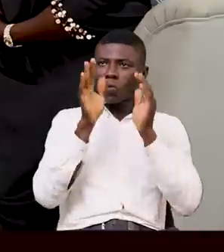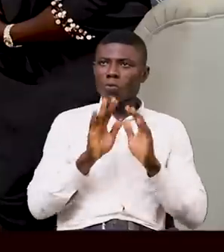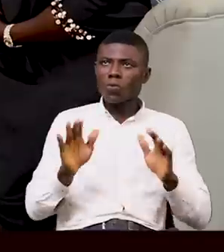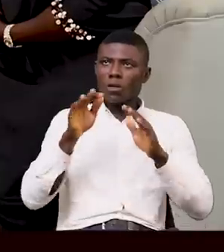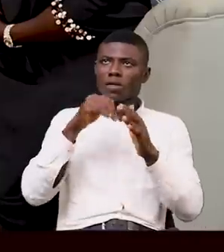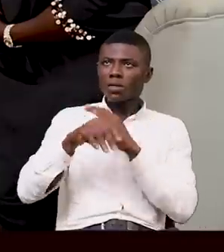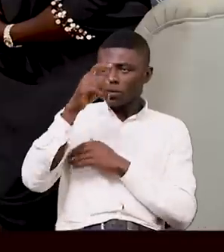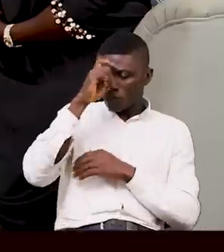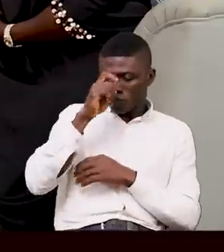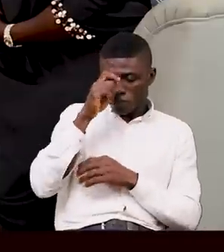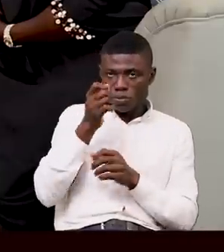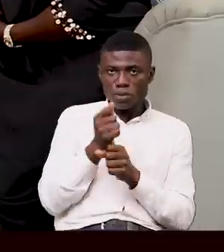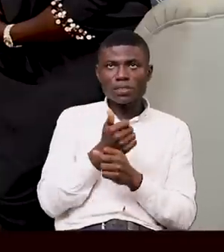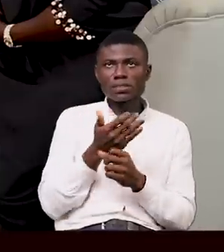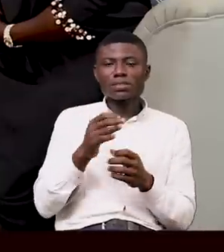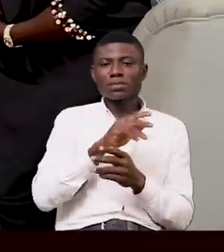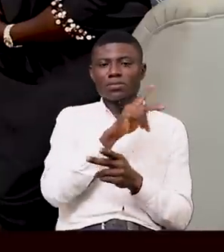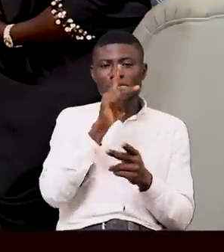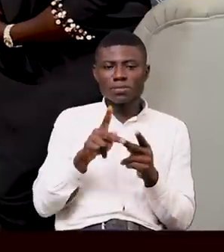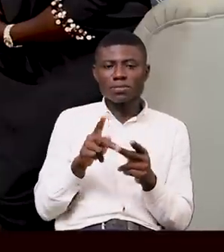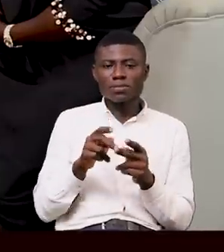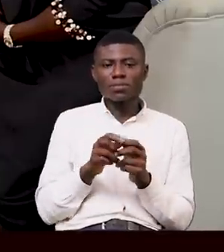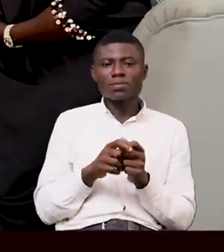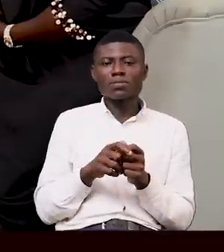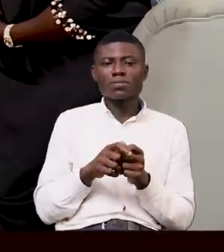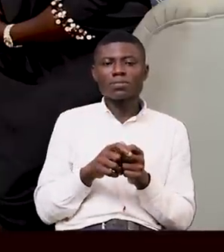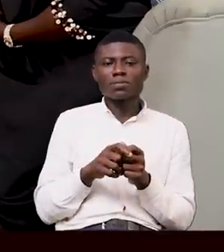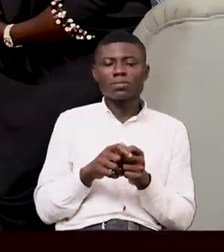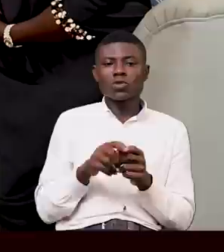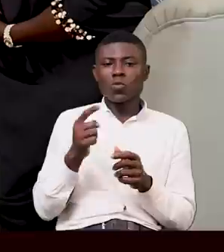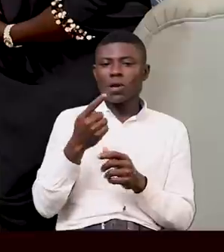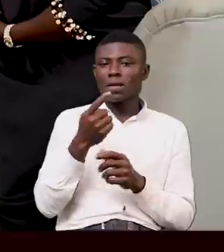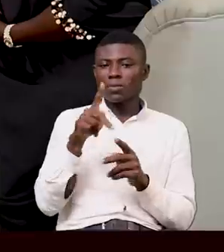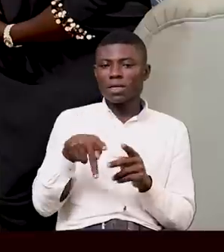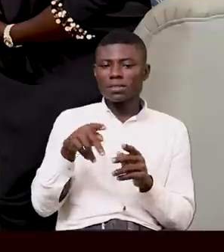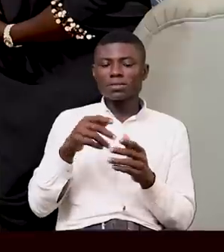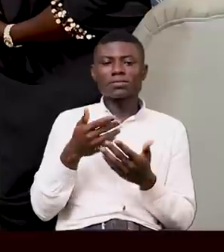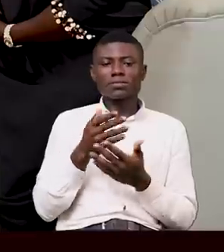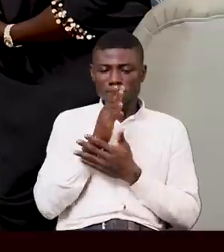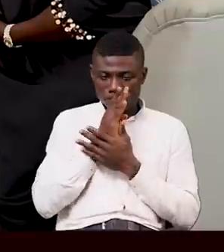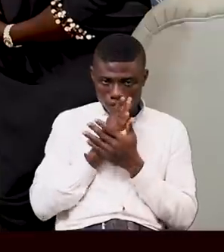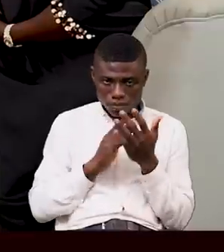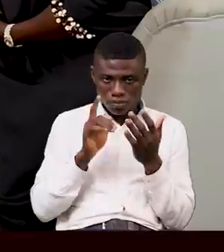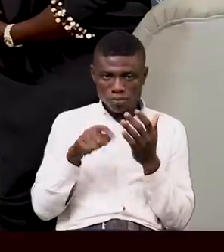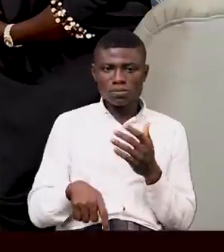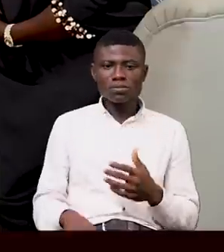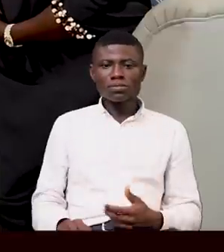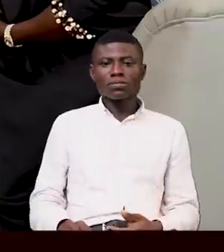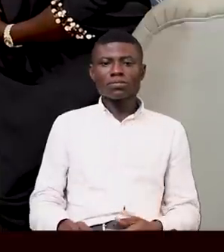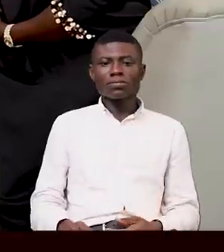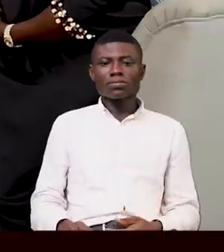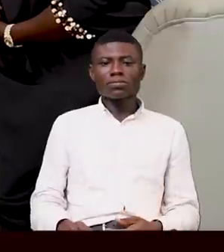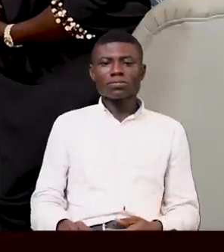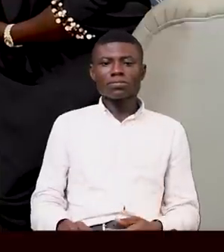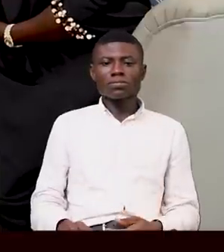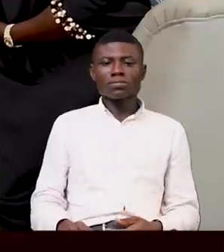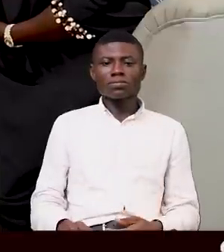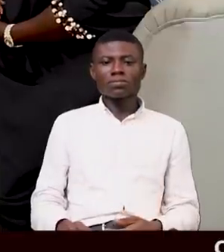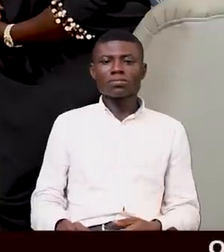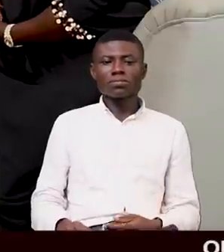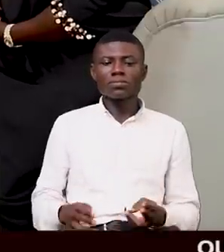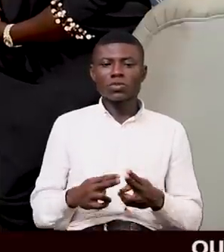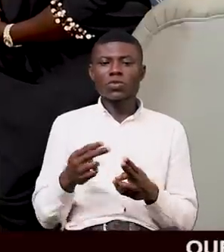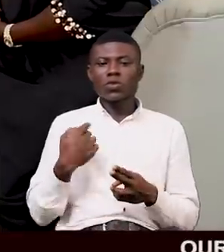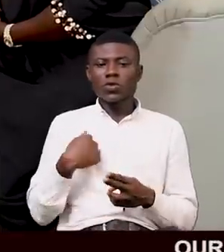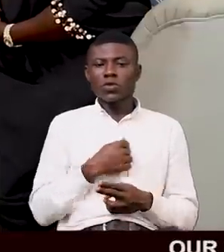woni nyansem wo ye na de nyina no nyangopon ka ba ko akoma ne bere ne ho ase nti kwa ne ba anye mienu obi